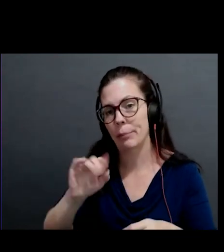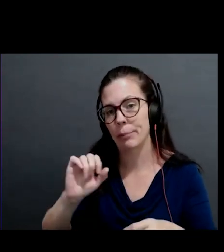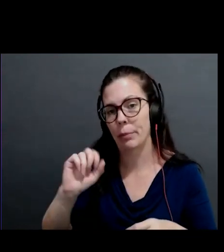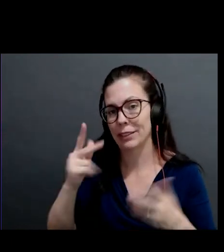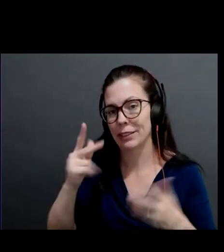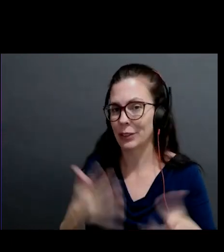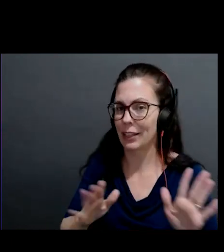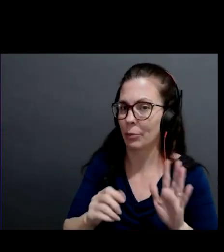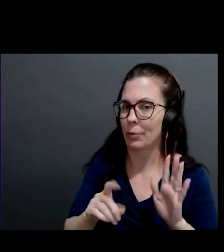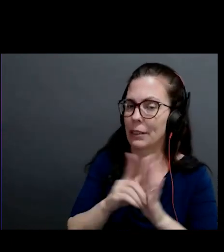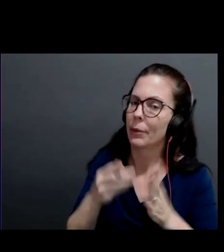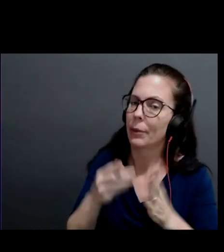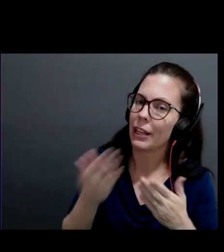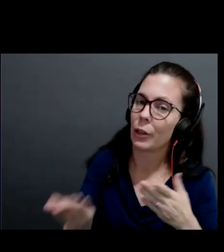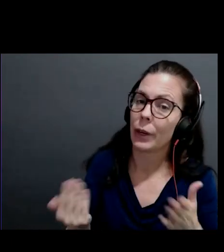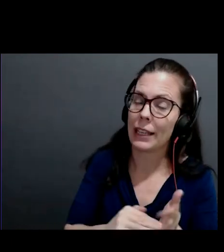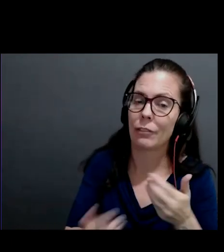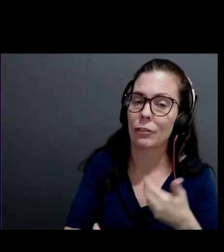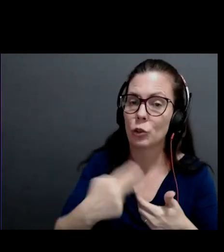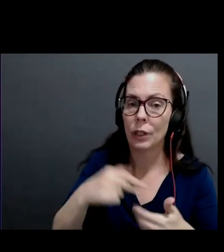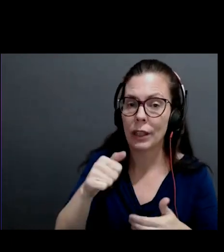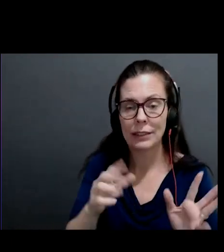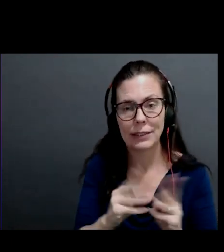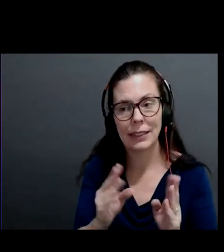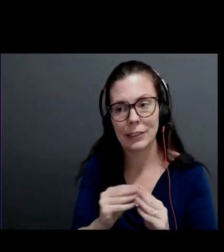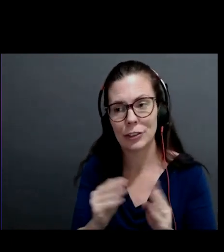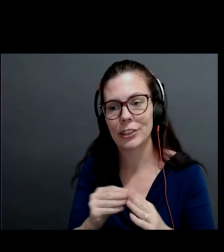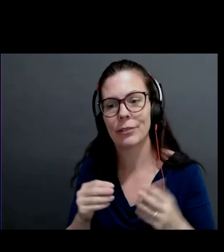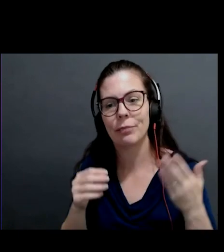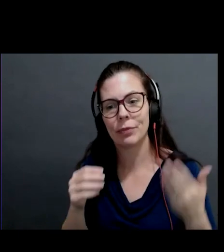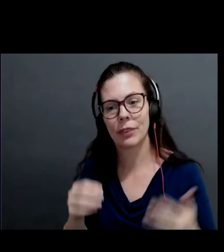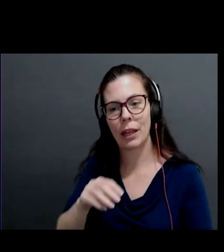for joining me for this session. This is again Kavaljit Kurmi, working as